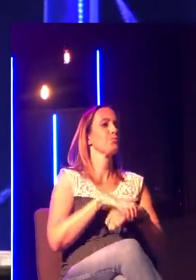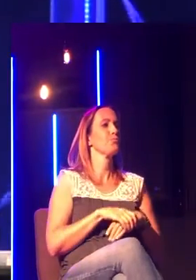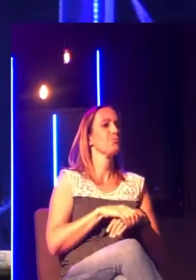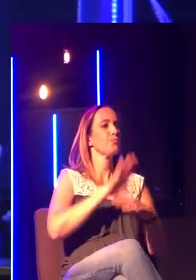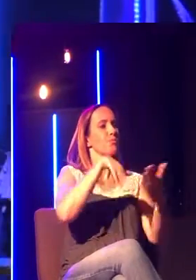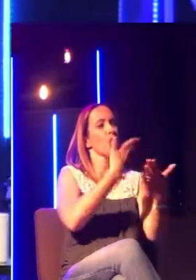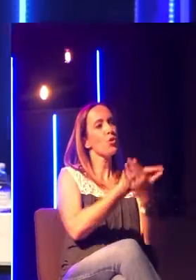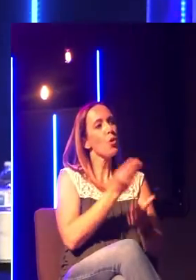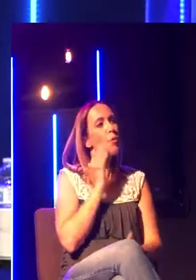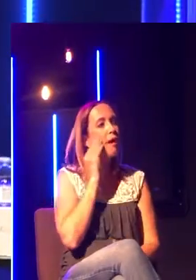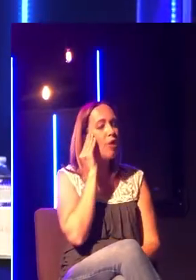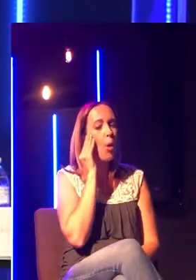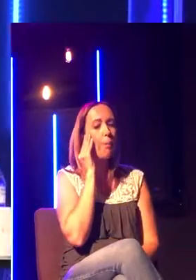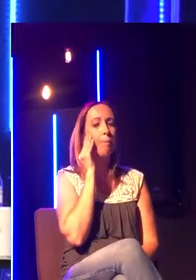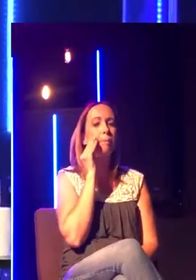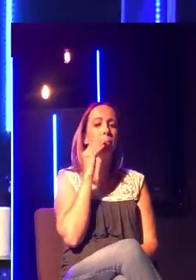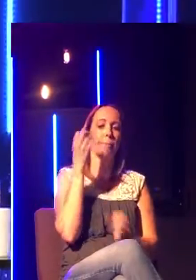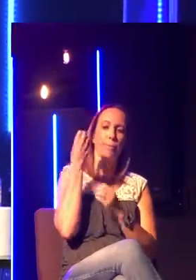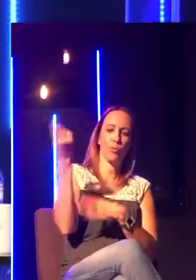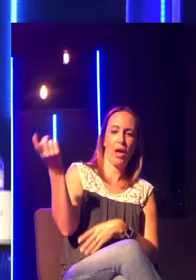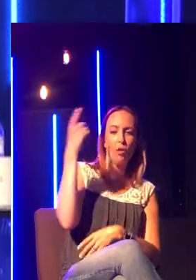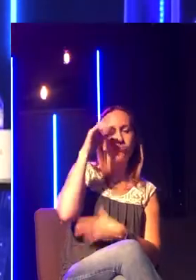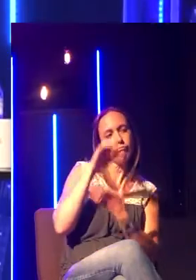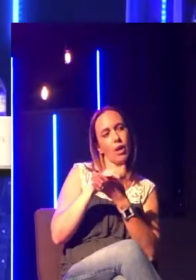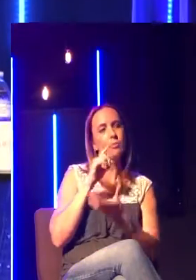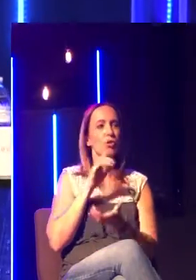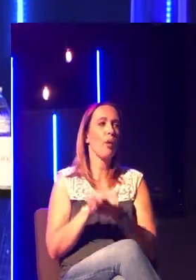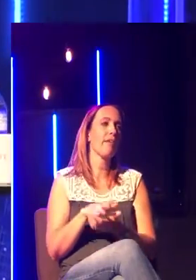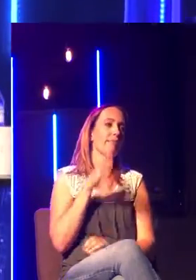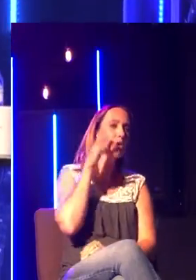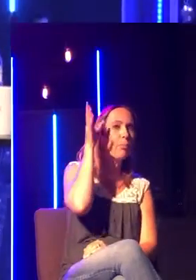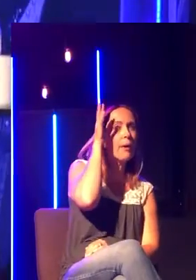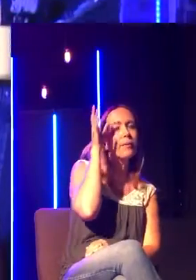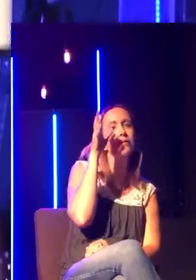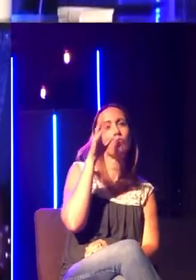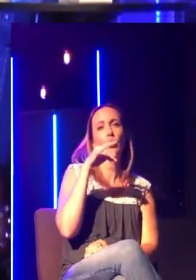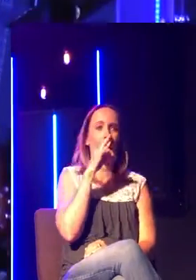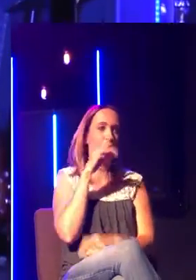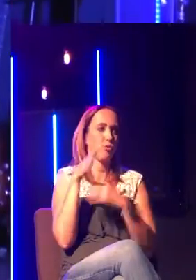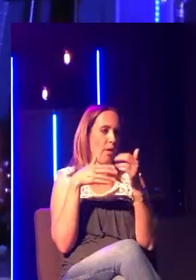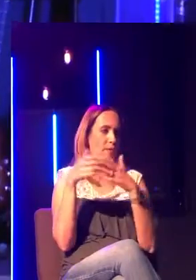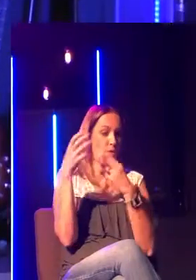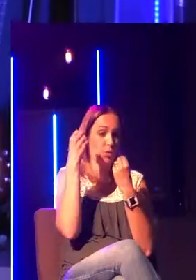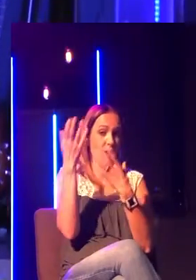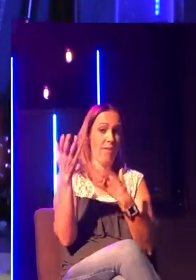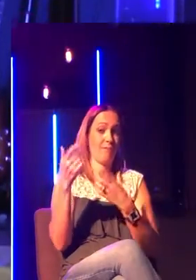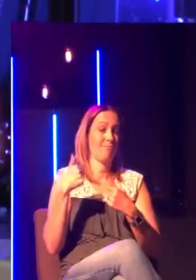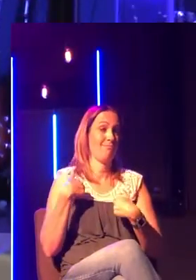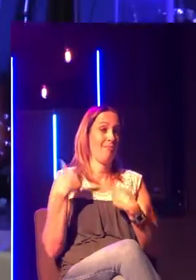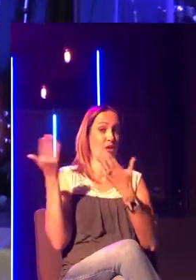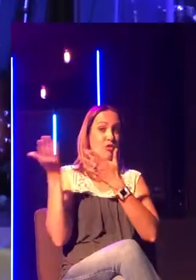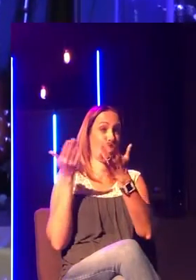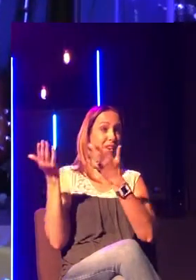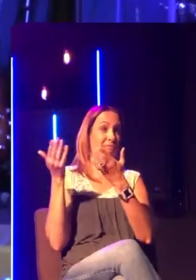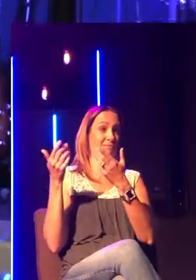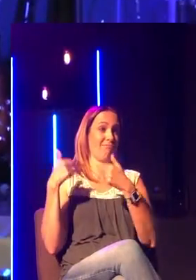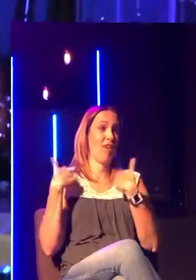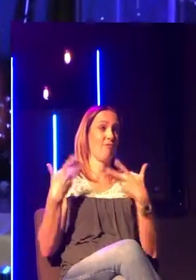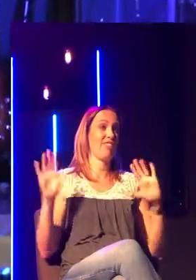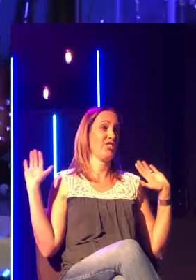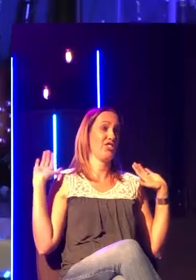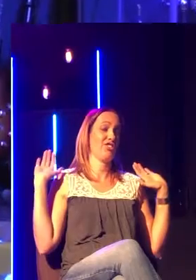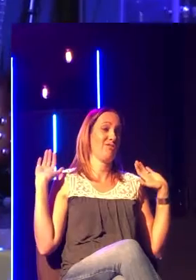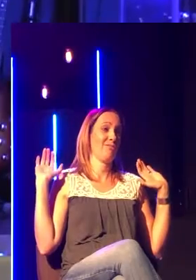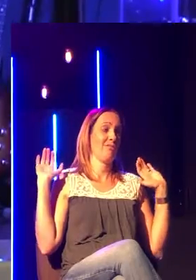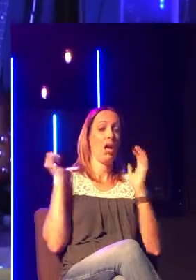just tell your spouse, you tell your parents, you tell your kids, I'm done serving. No more